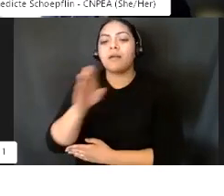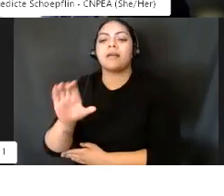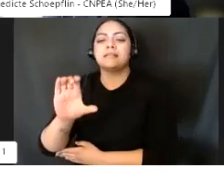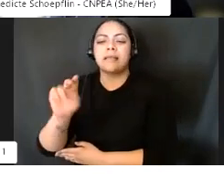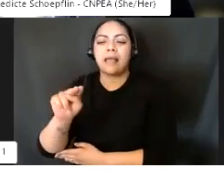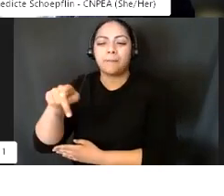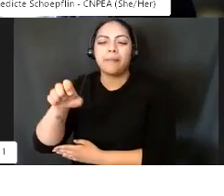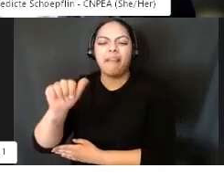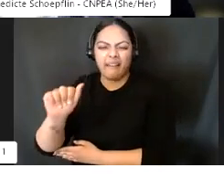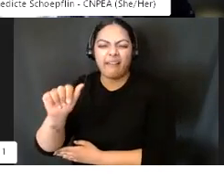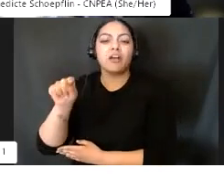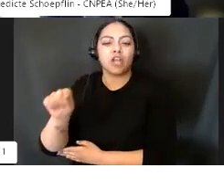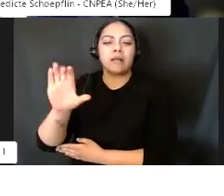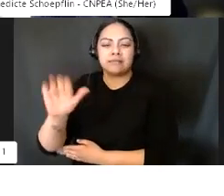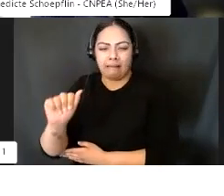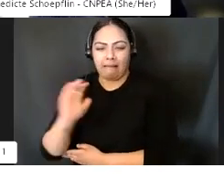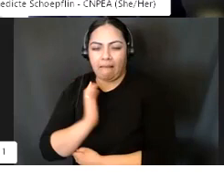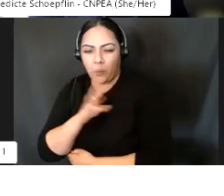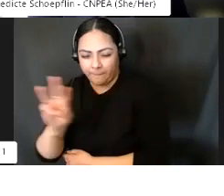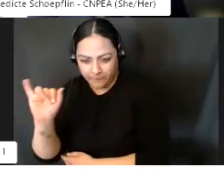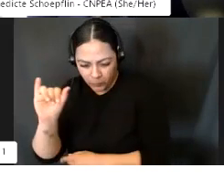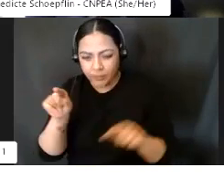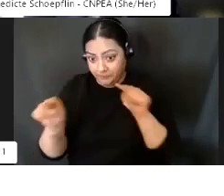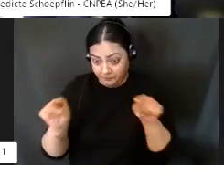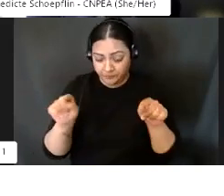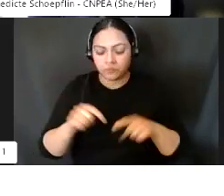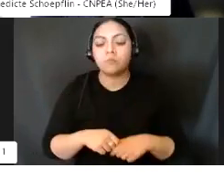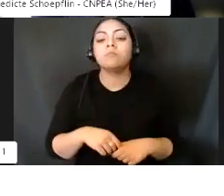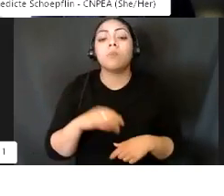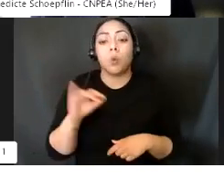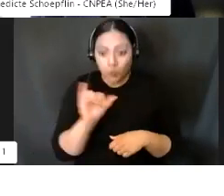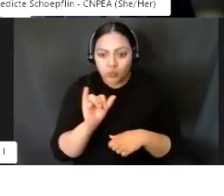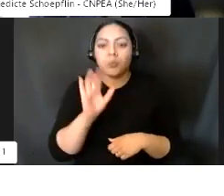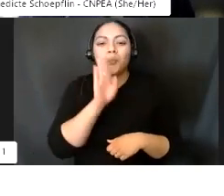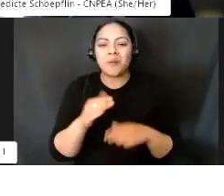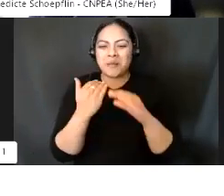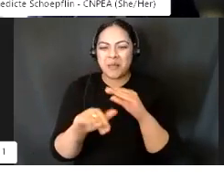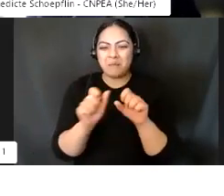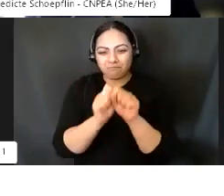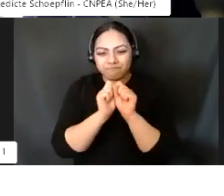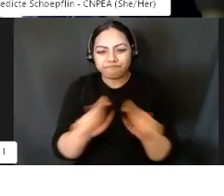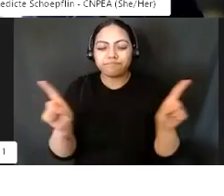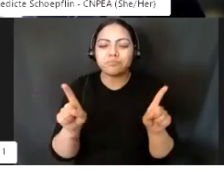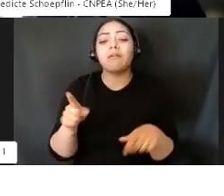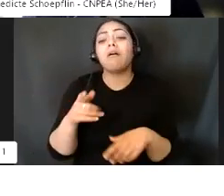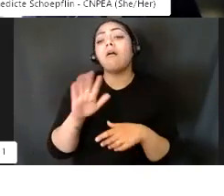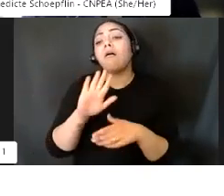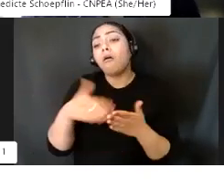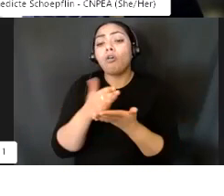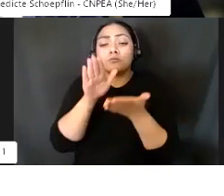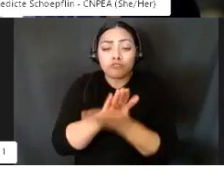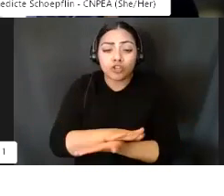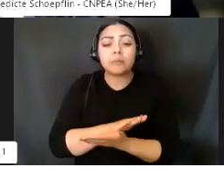is cnpea.ca. You'll also be receiving a link of the documents and links that we talk about